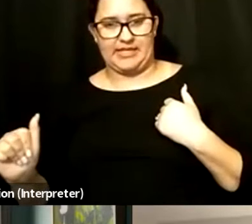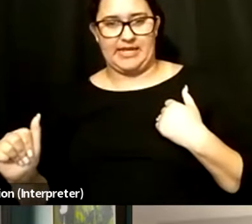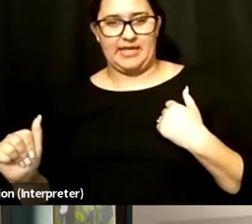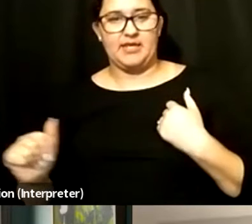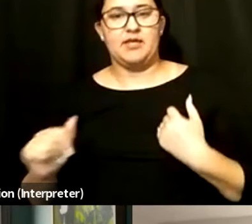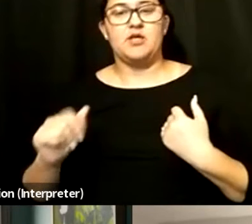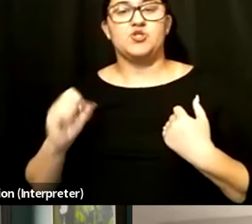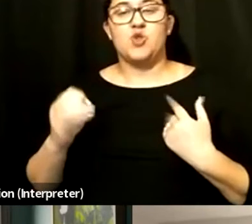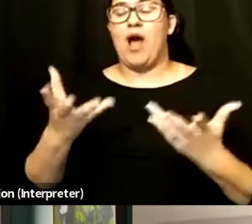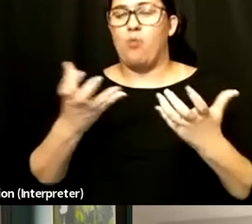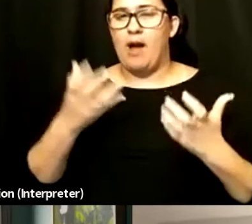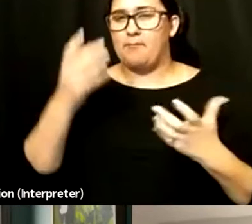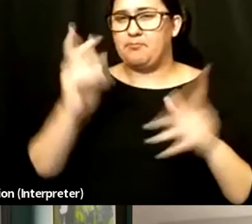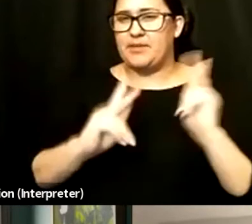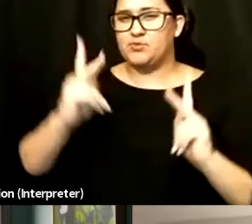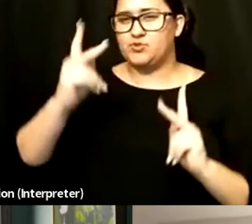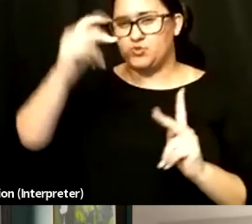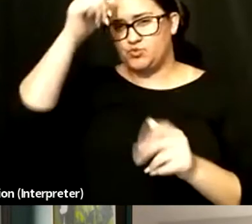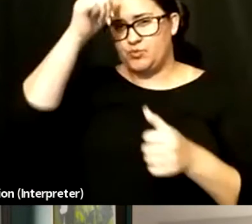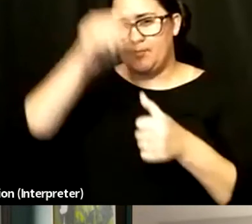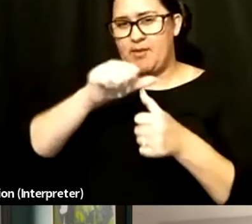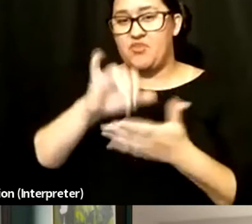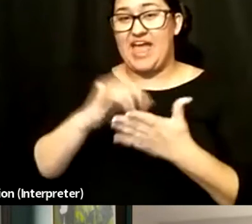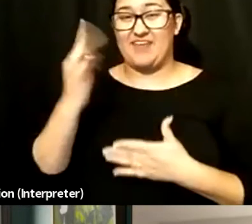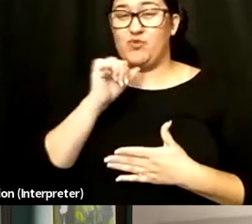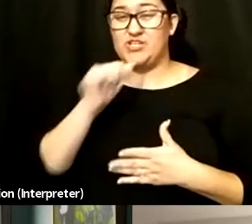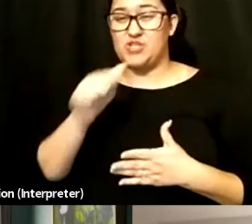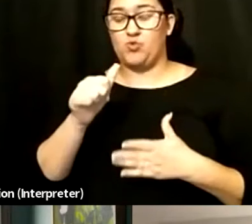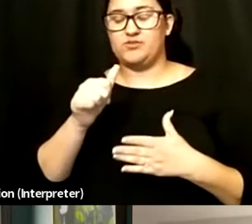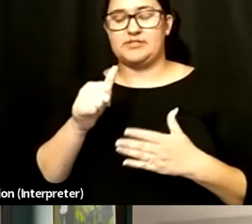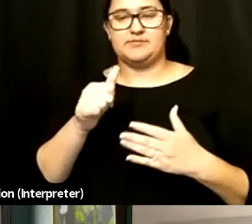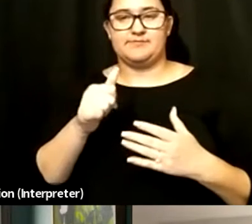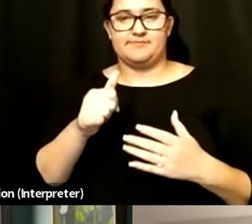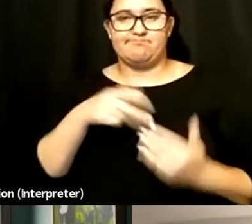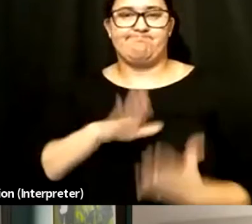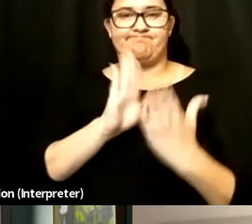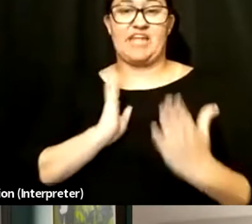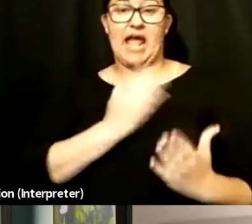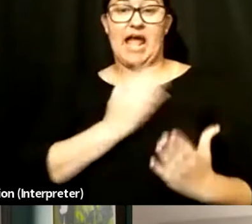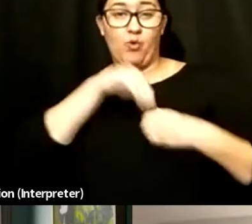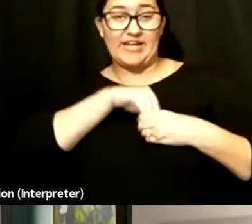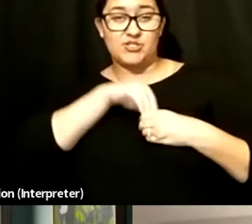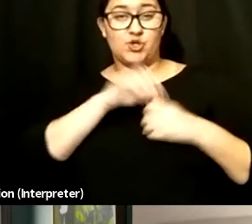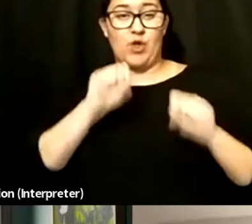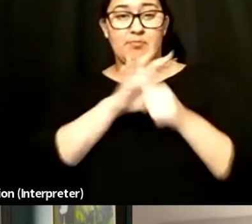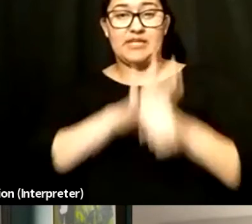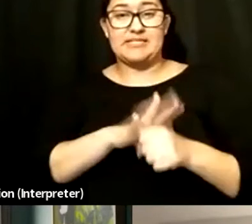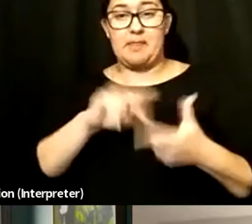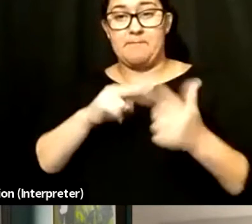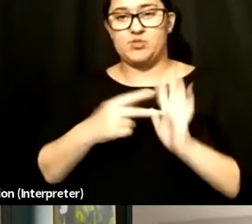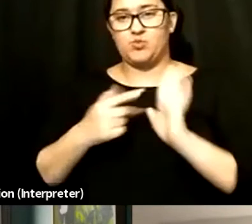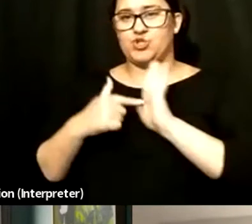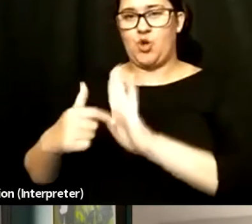people to be mindful that if we do not deal with our internalized ableism, we are projecting that onto other people, and it is harmful to our